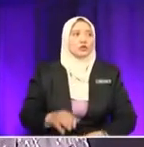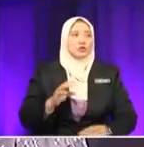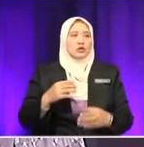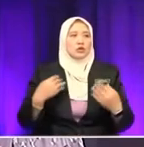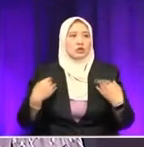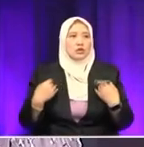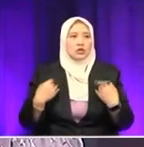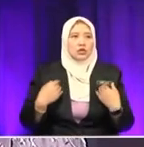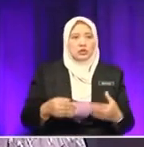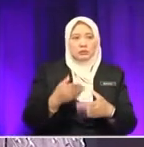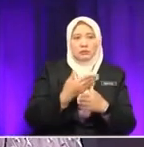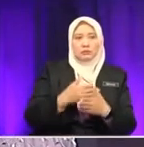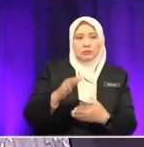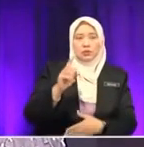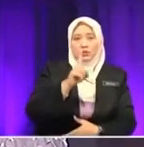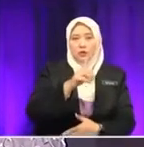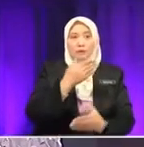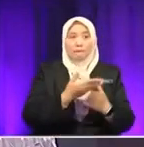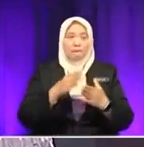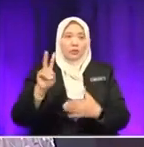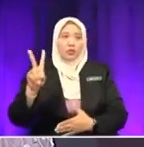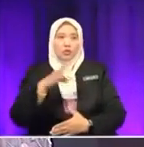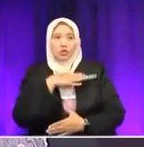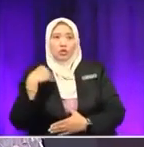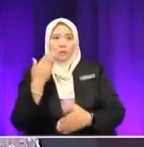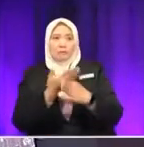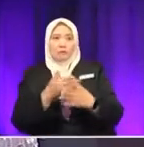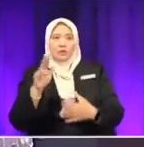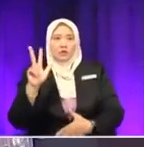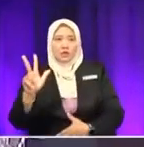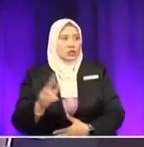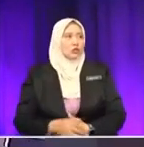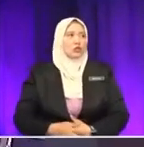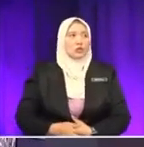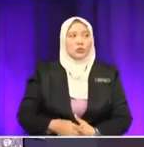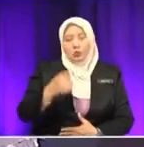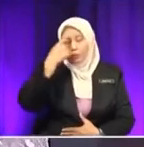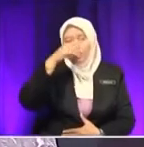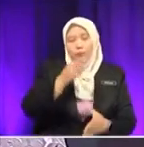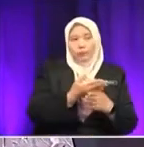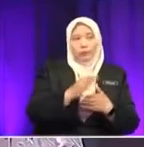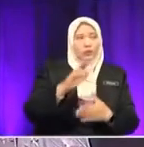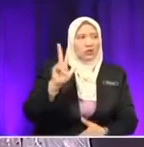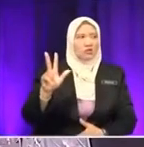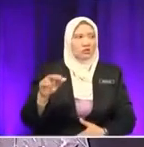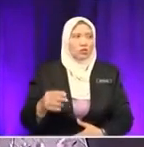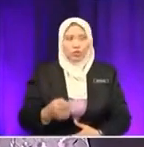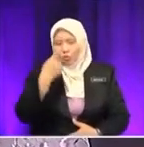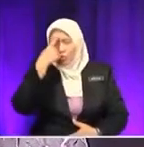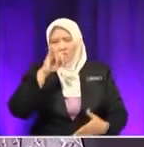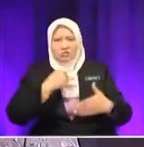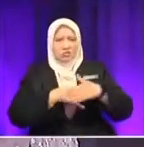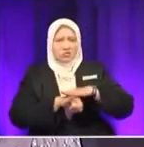bit tough for part 3, yeah? Because part 3, content, it cannot just be touch and go, guys. It has to be explained